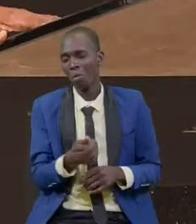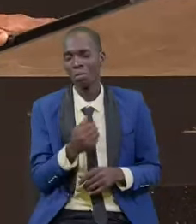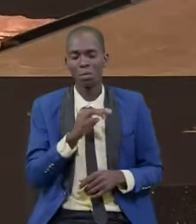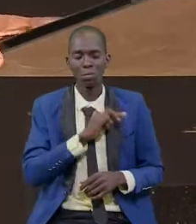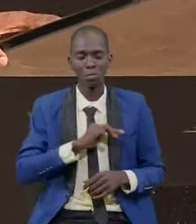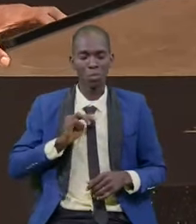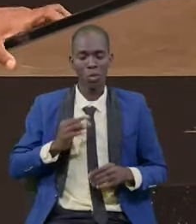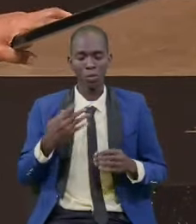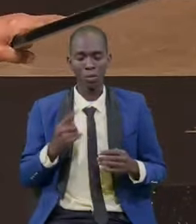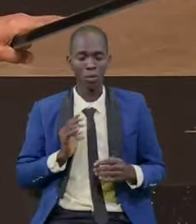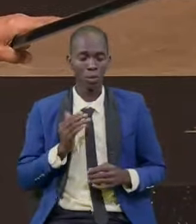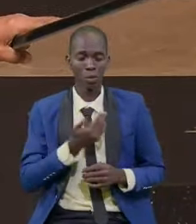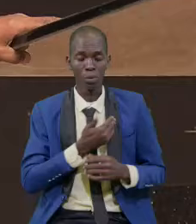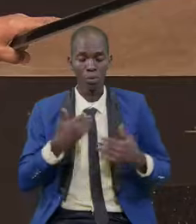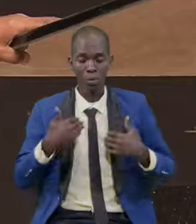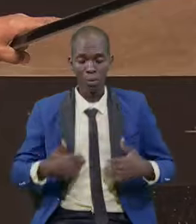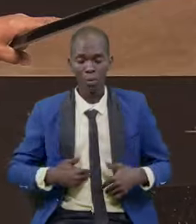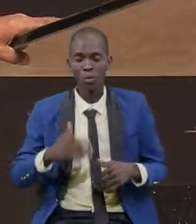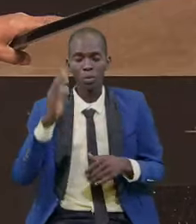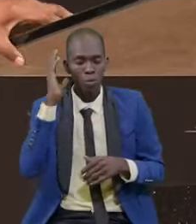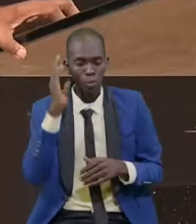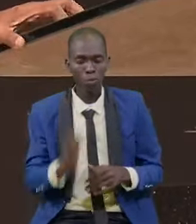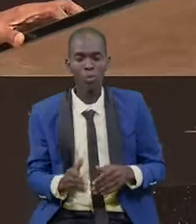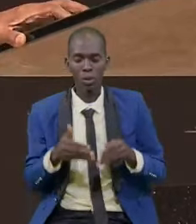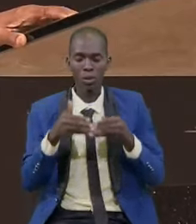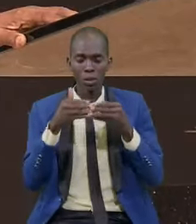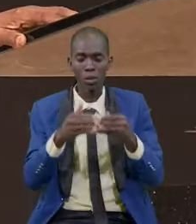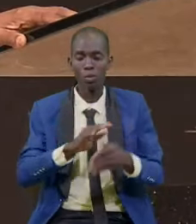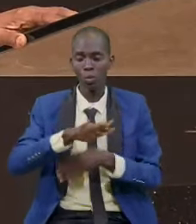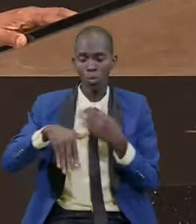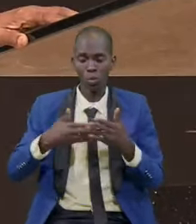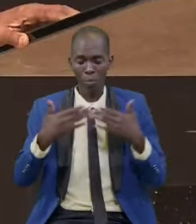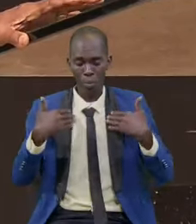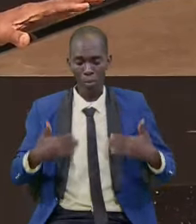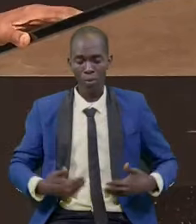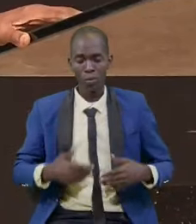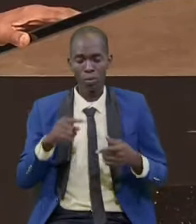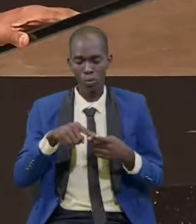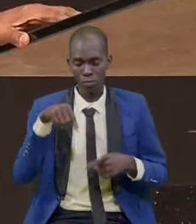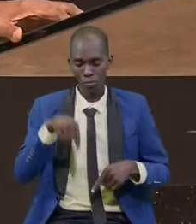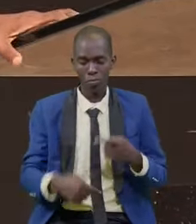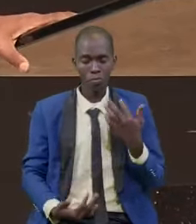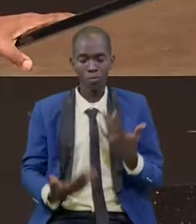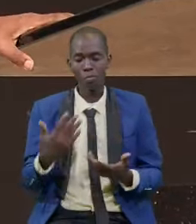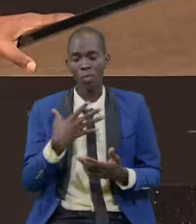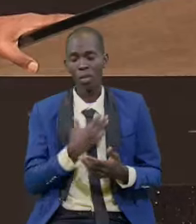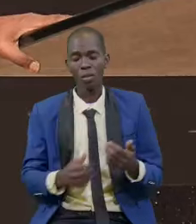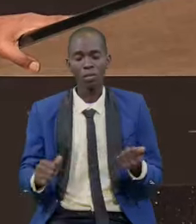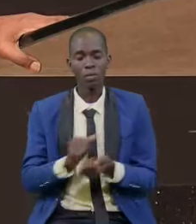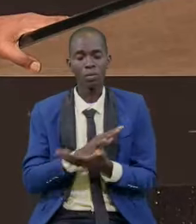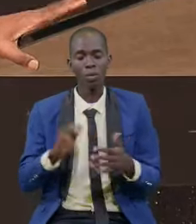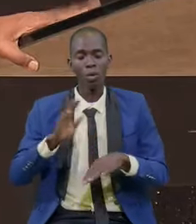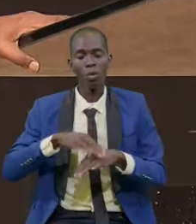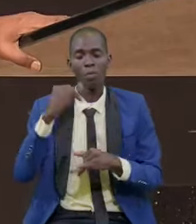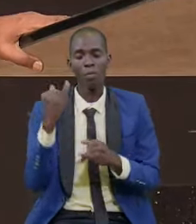body will lead the whole body to perdition and hell on a final day